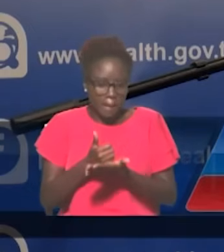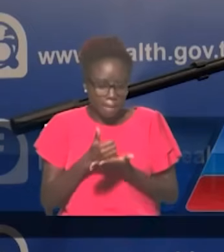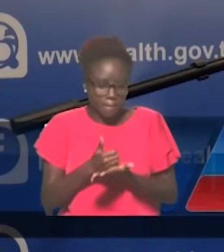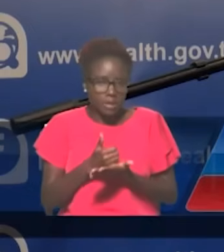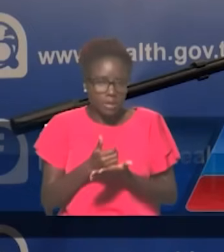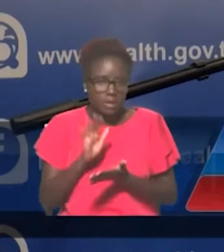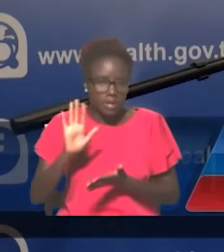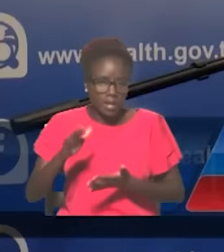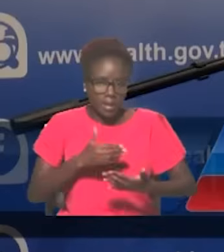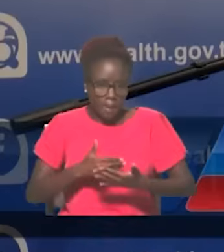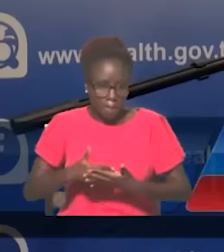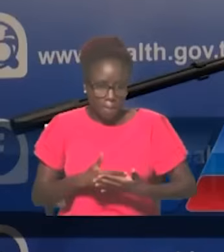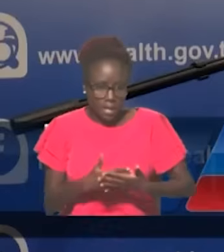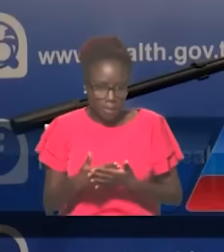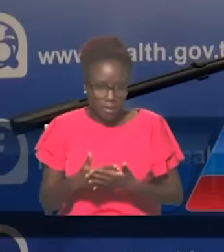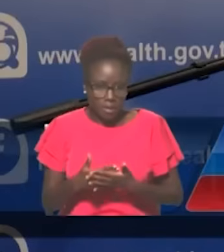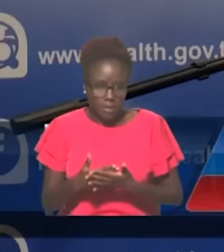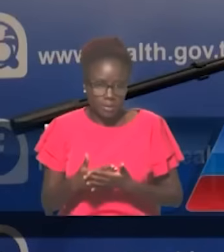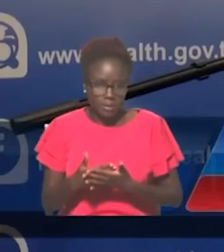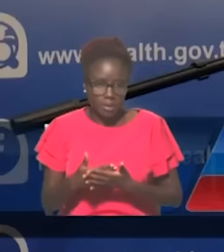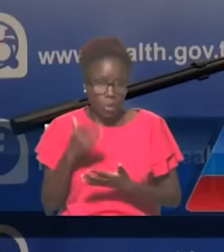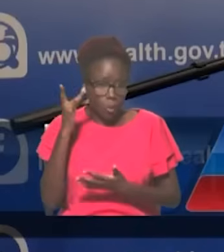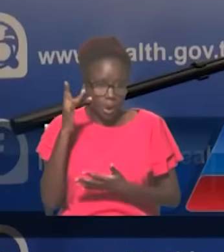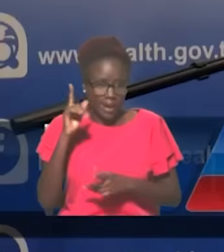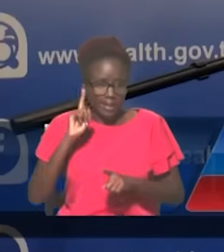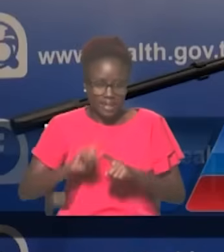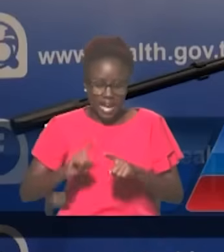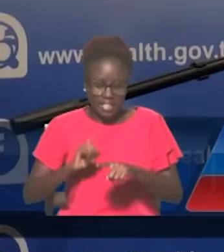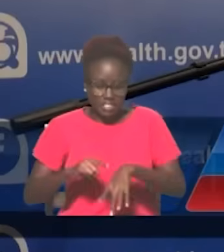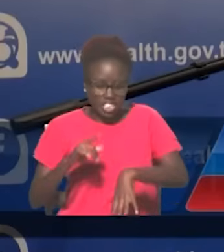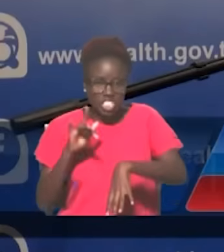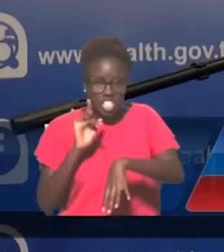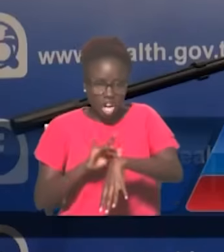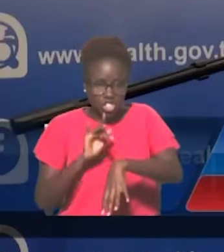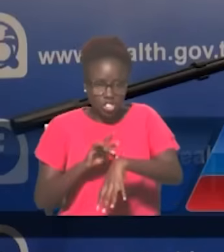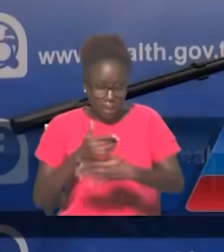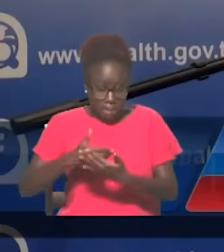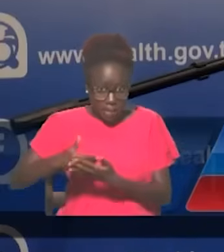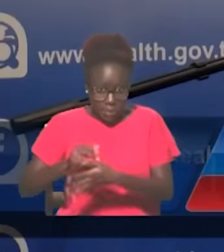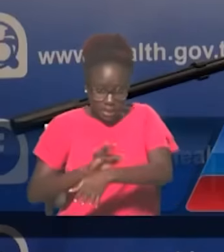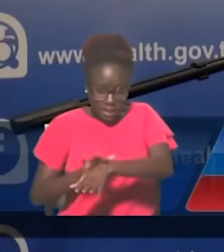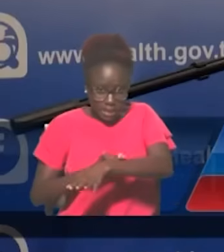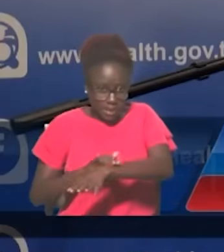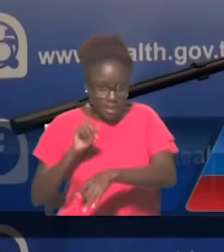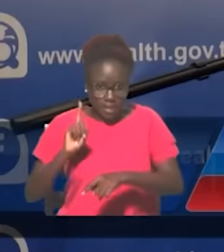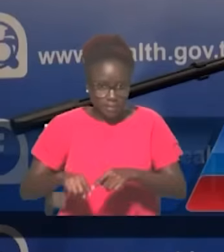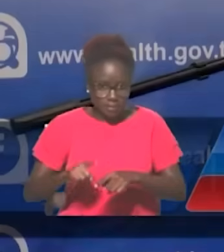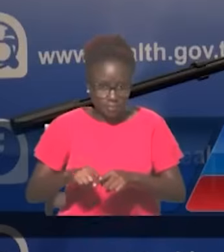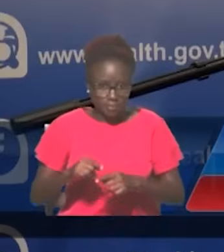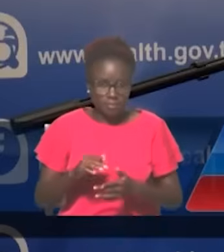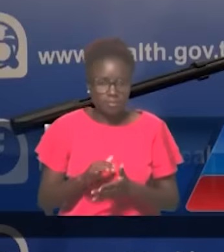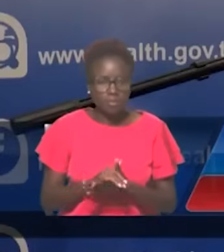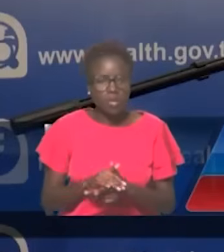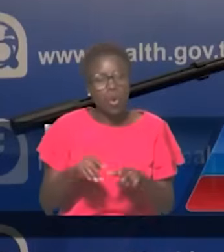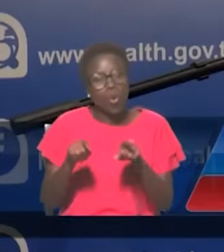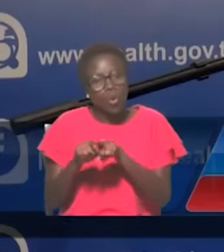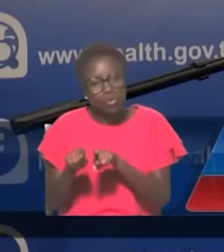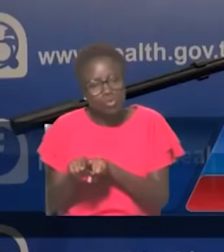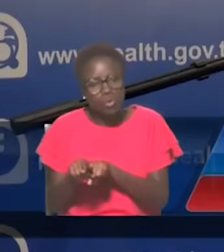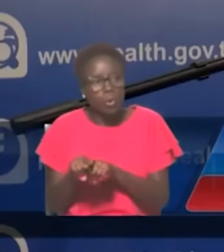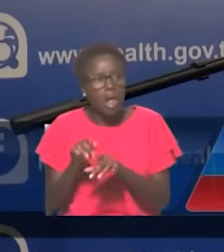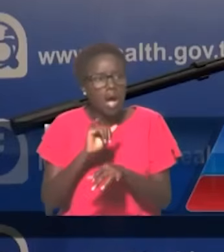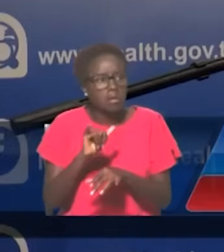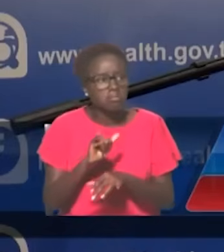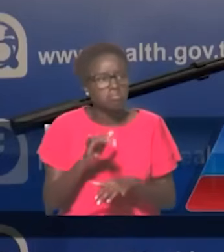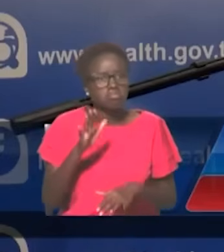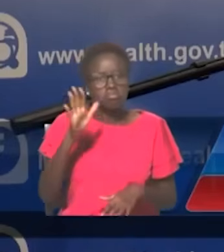care where indicated. As we continue to support mothers and fathers, grandfathers, aunts, and other family members